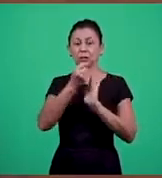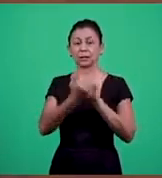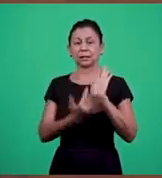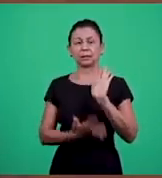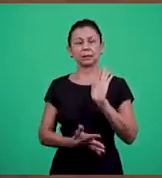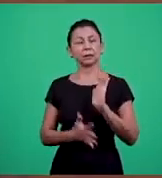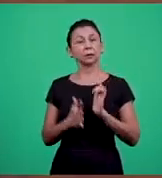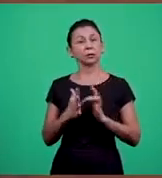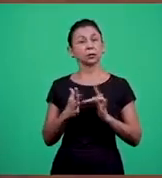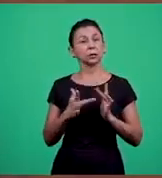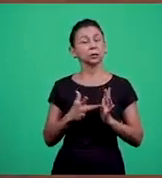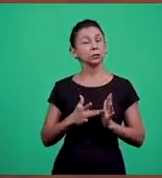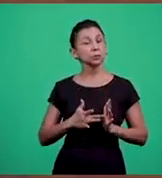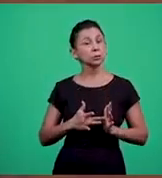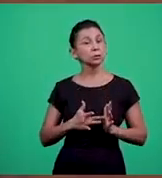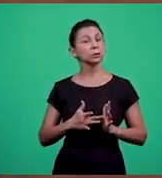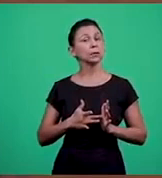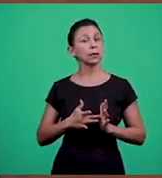sad, anguished,